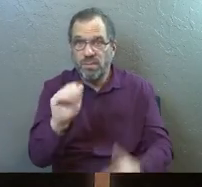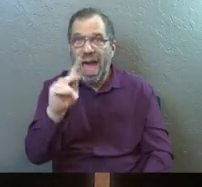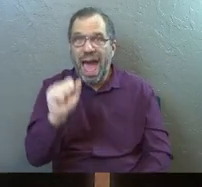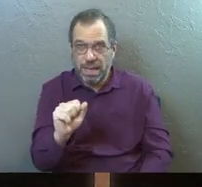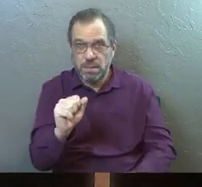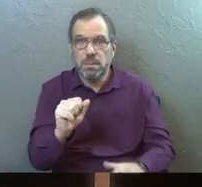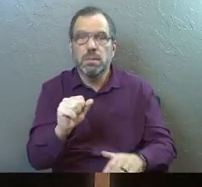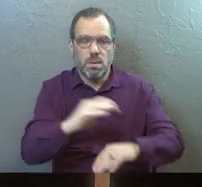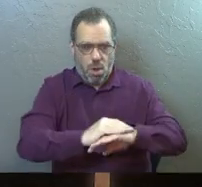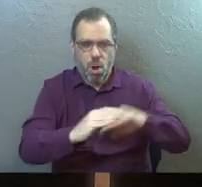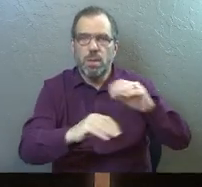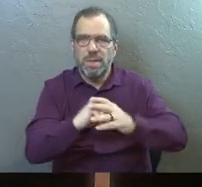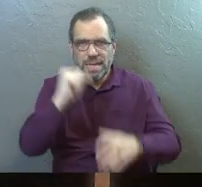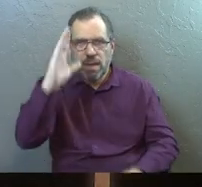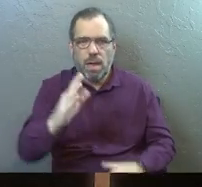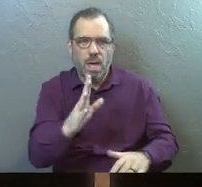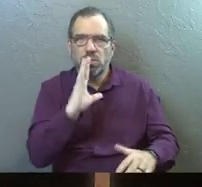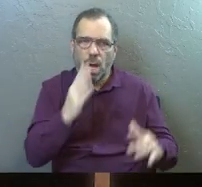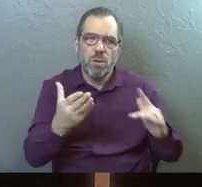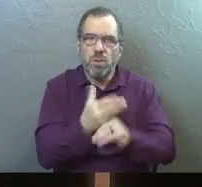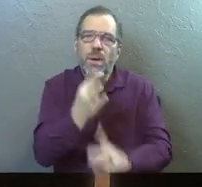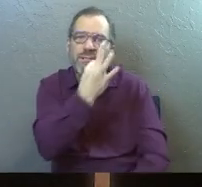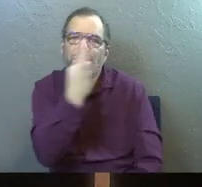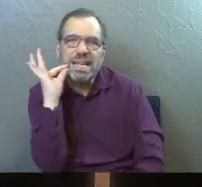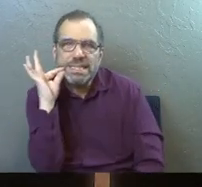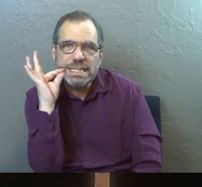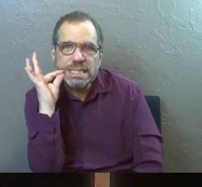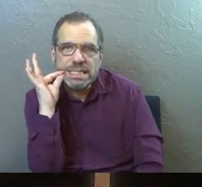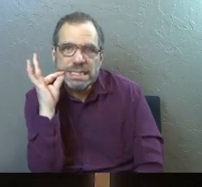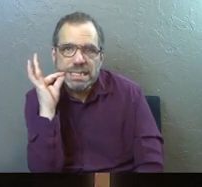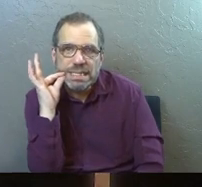the passage is that God spoke through the fasting.